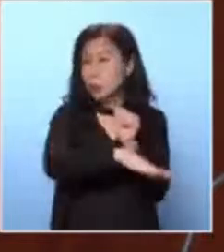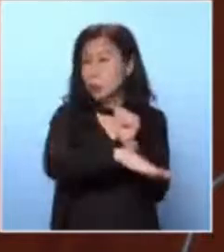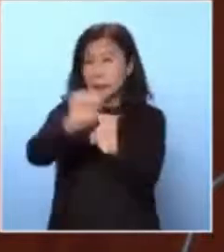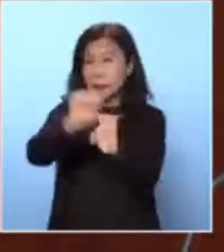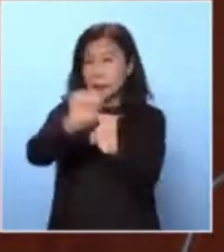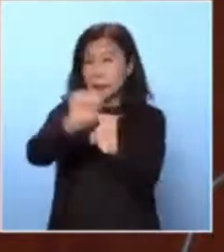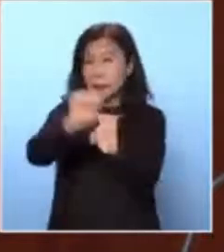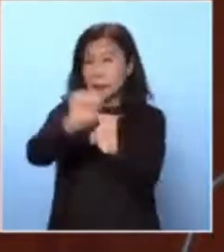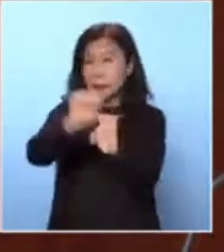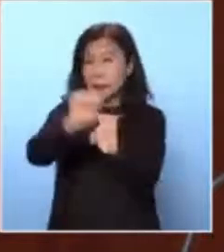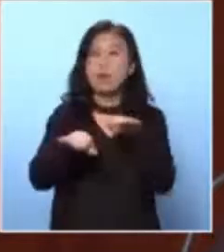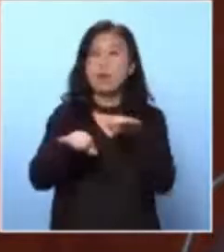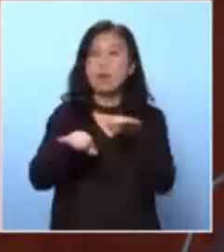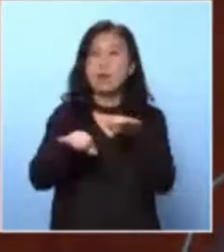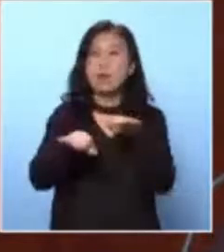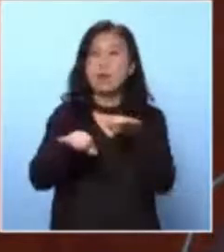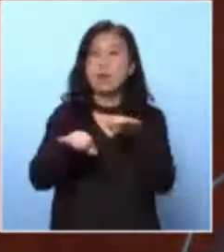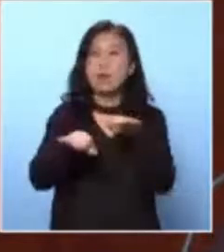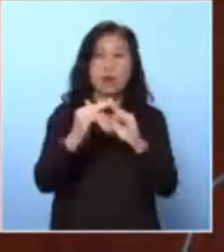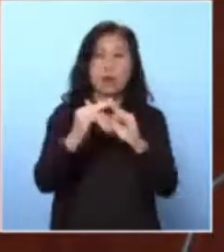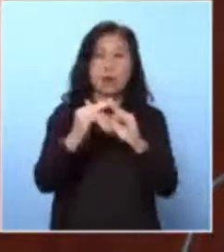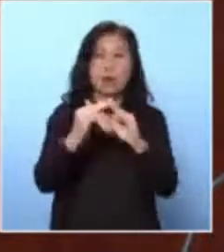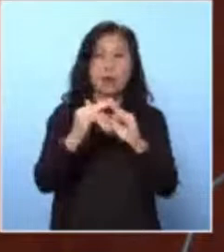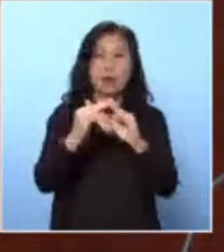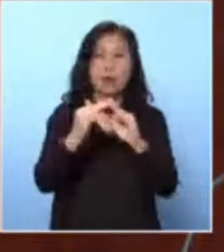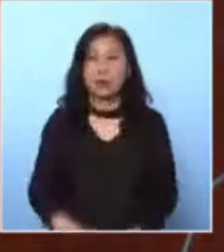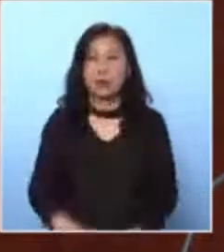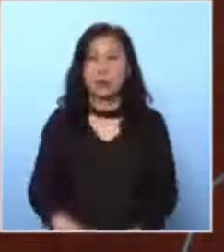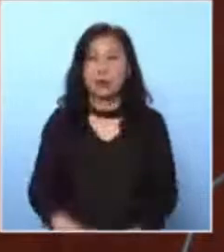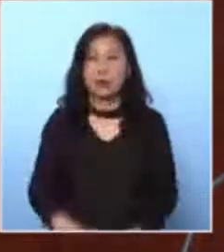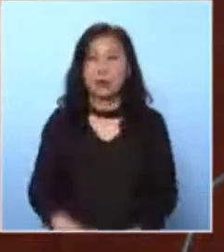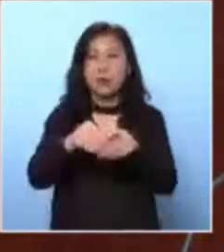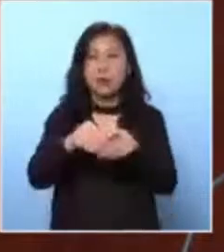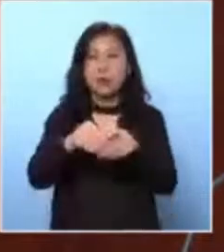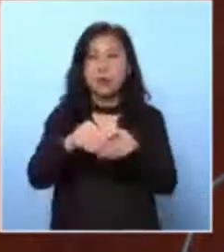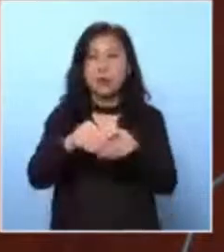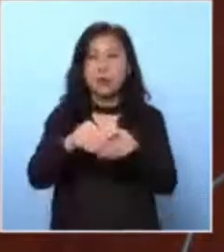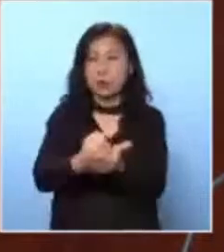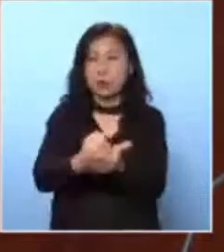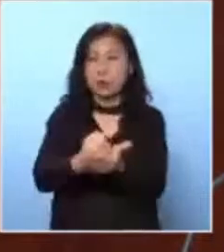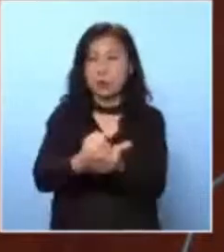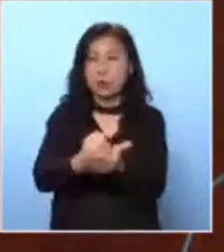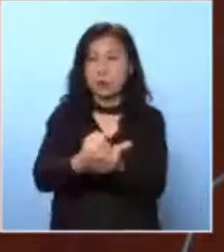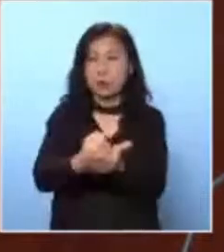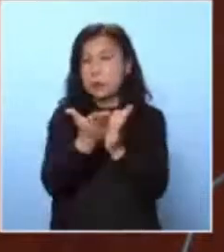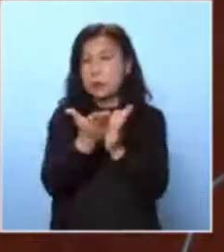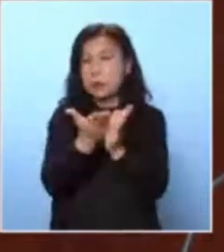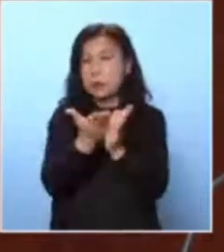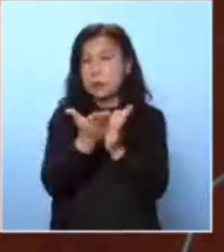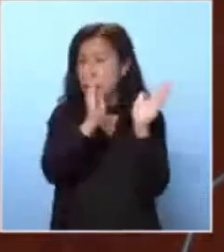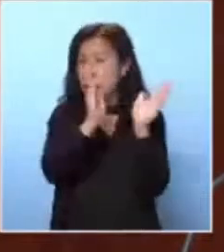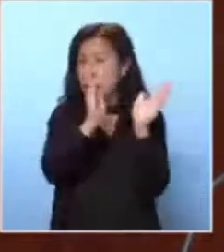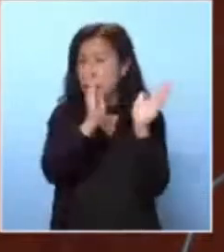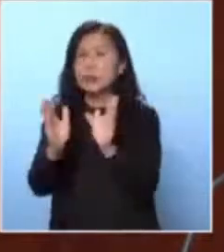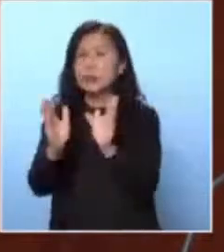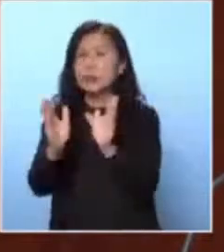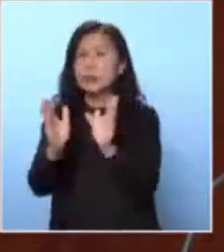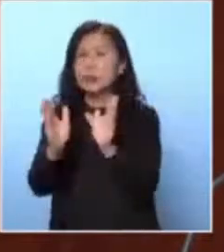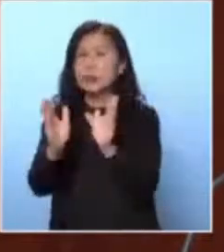Introducing a composite permit that covers multiple restricted food items to obviate the need for separate